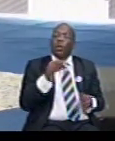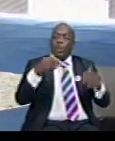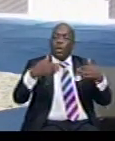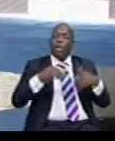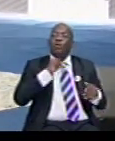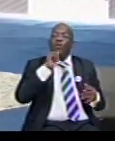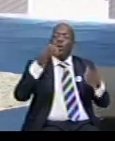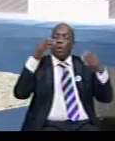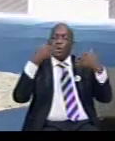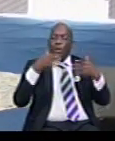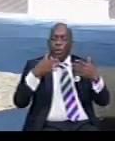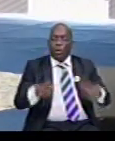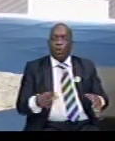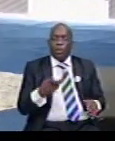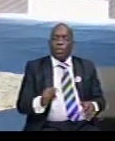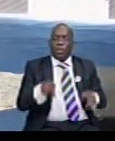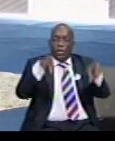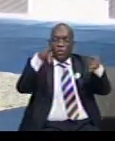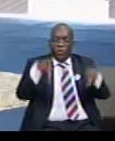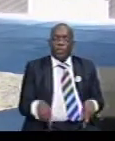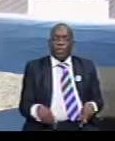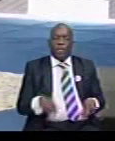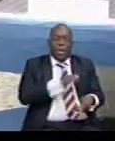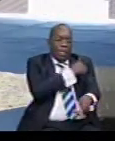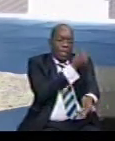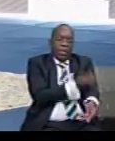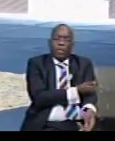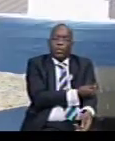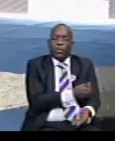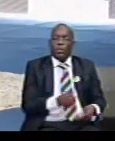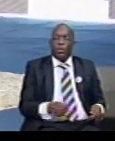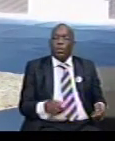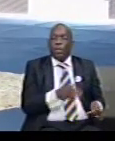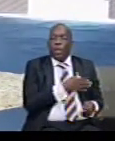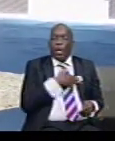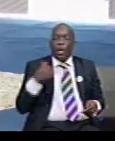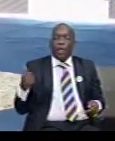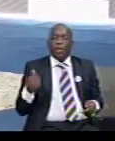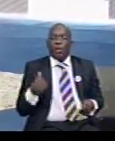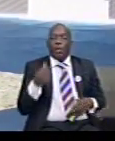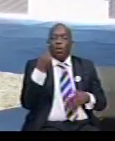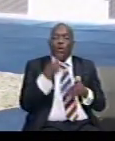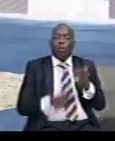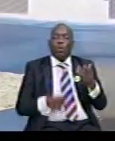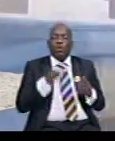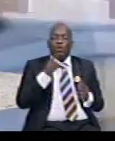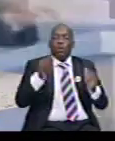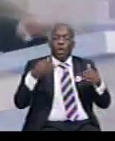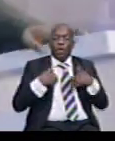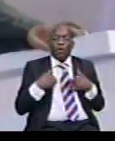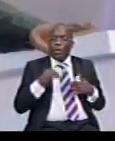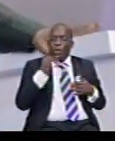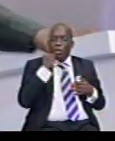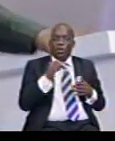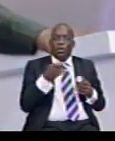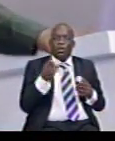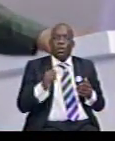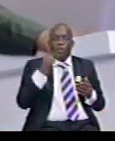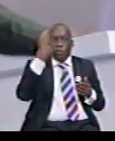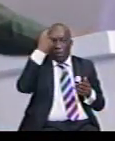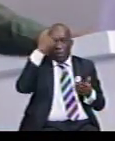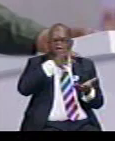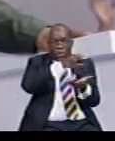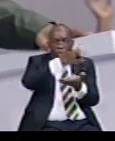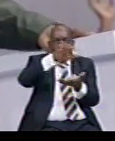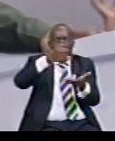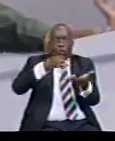energy, but even when you lose your physical energy, and what you have remaining is your shadow. Your shadow will